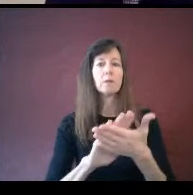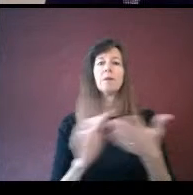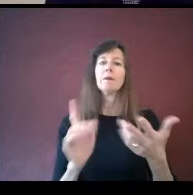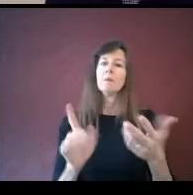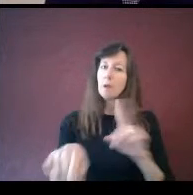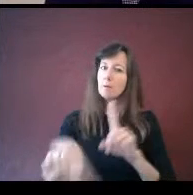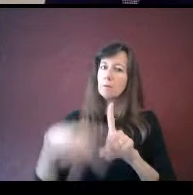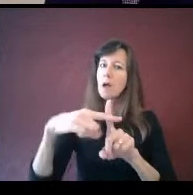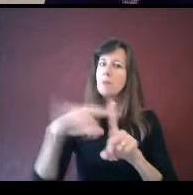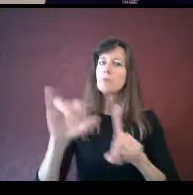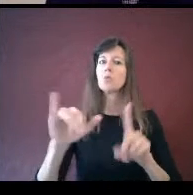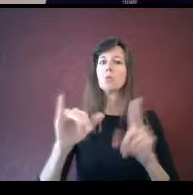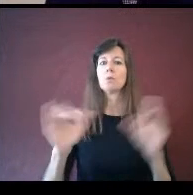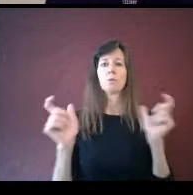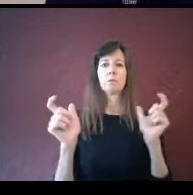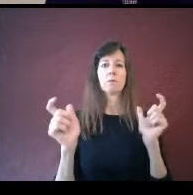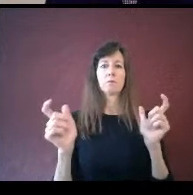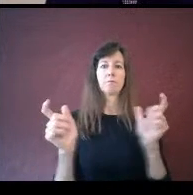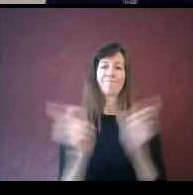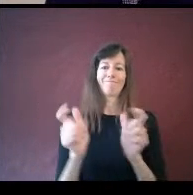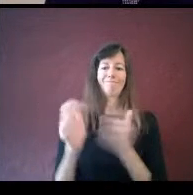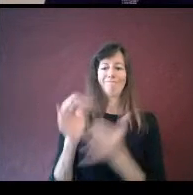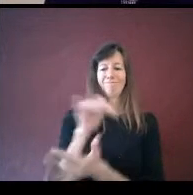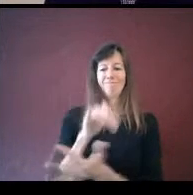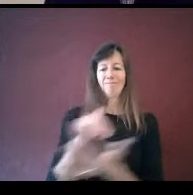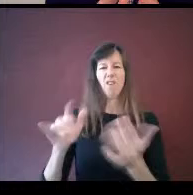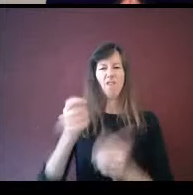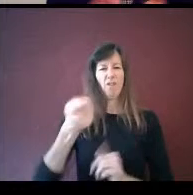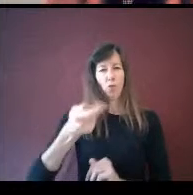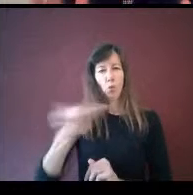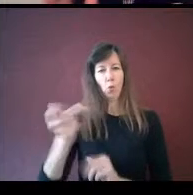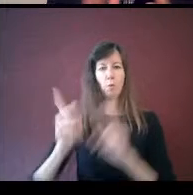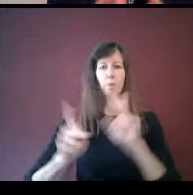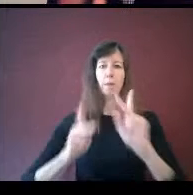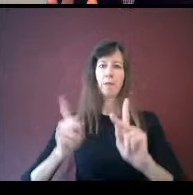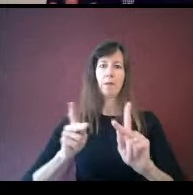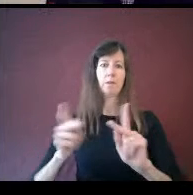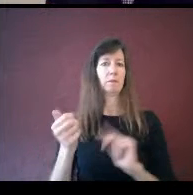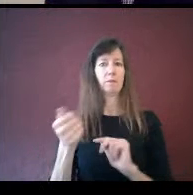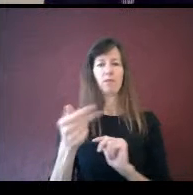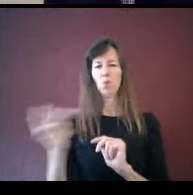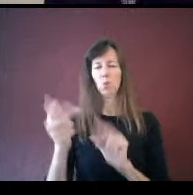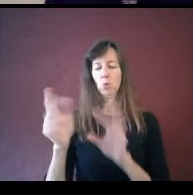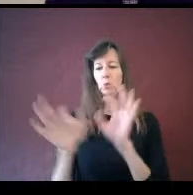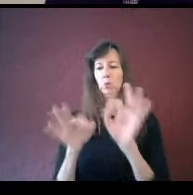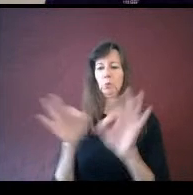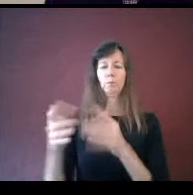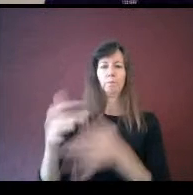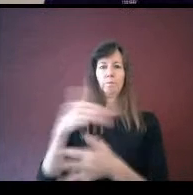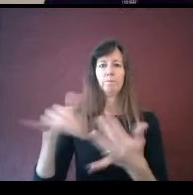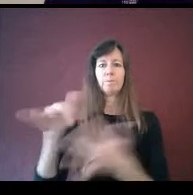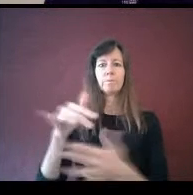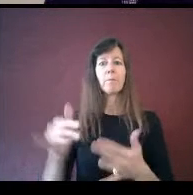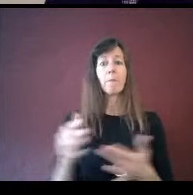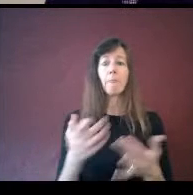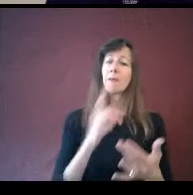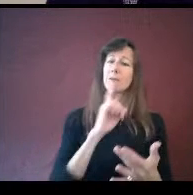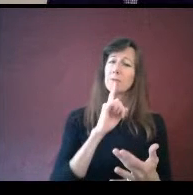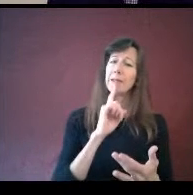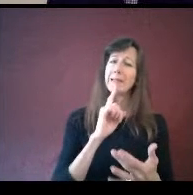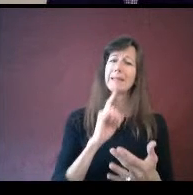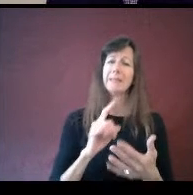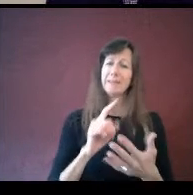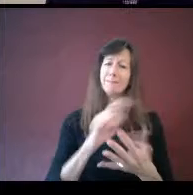few people or bigger ones, as the main sort of transmission method for COVID. And